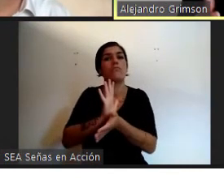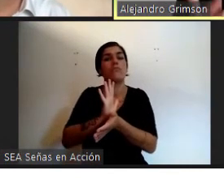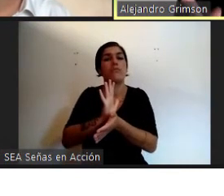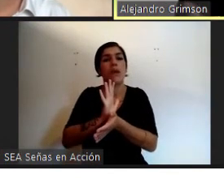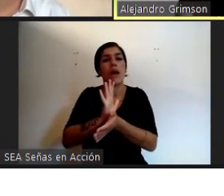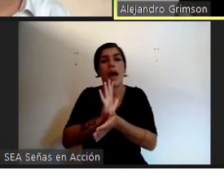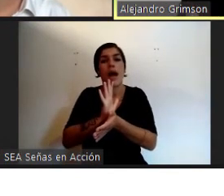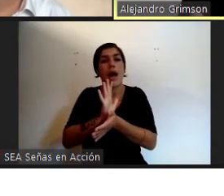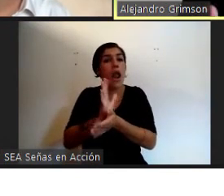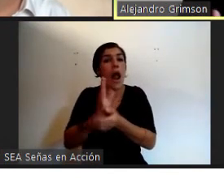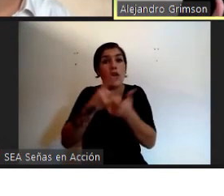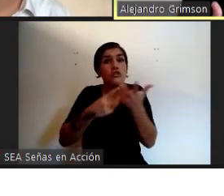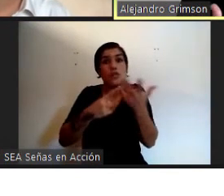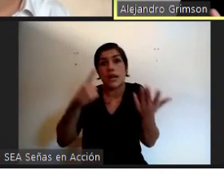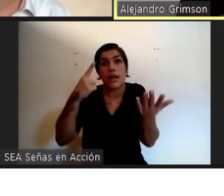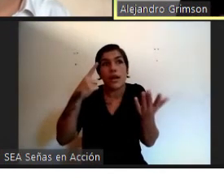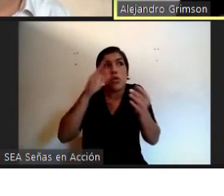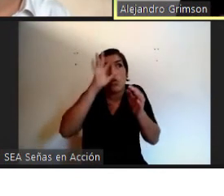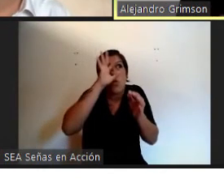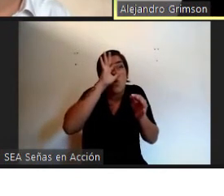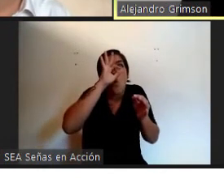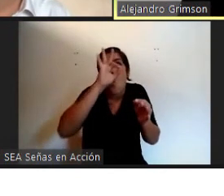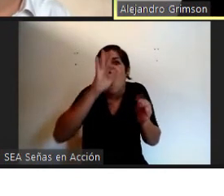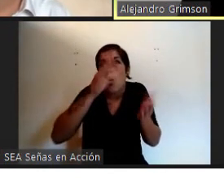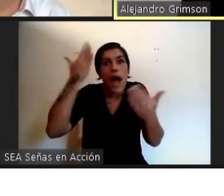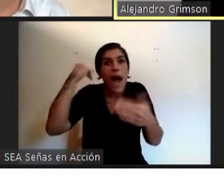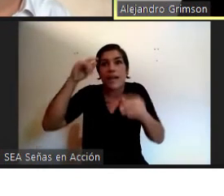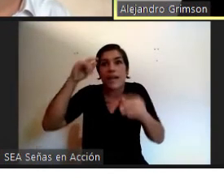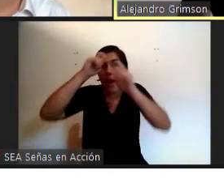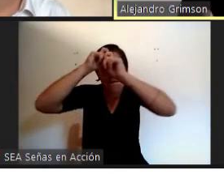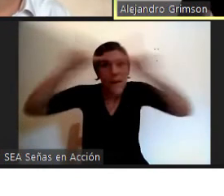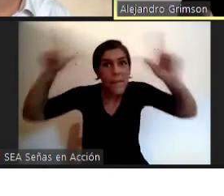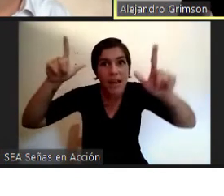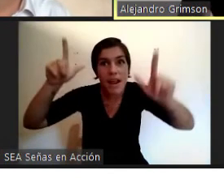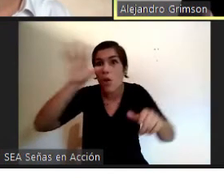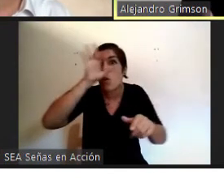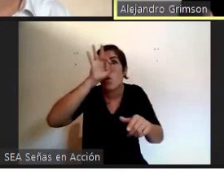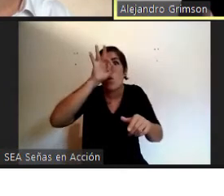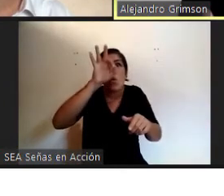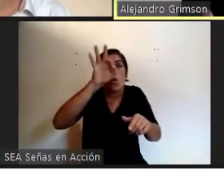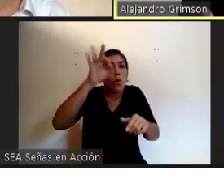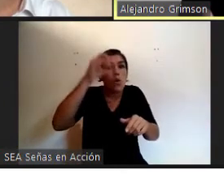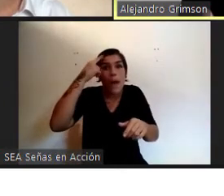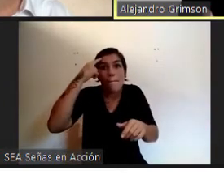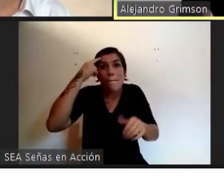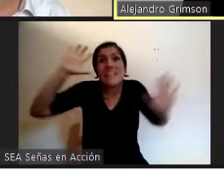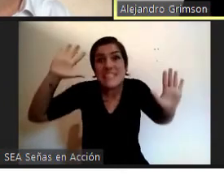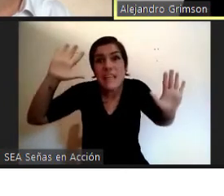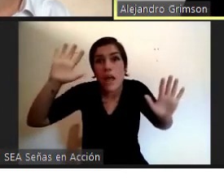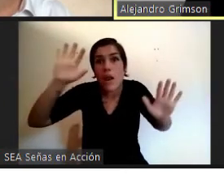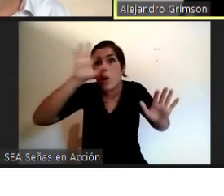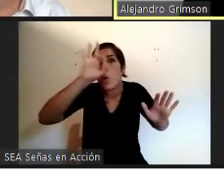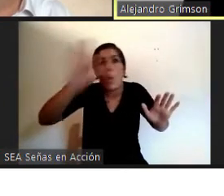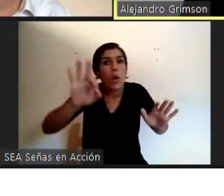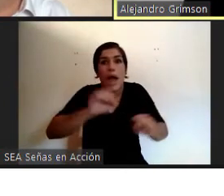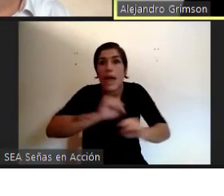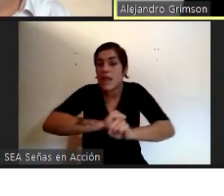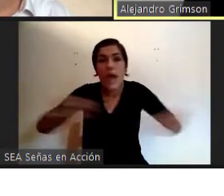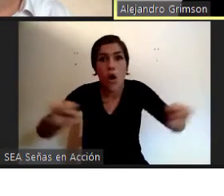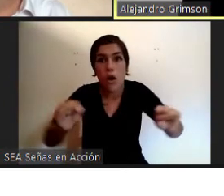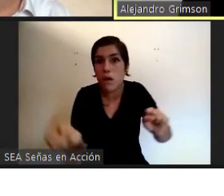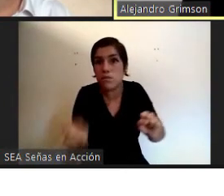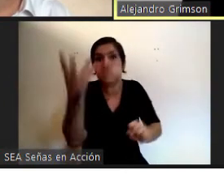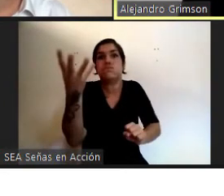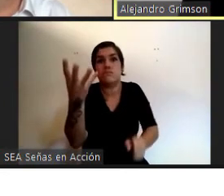emergency demands from all of us to be focused on solving day-to-day